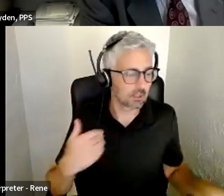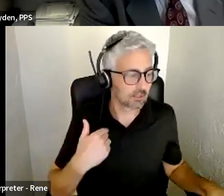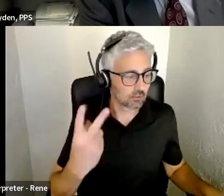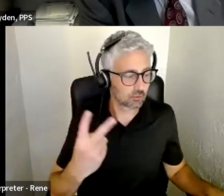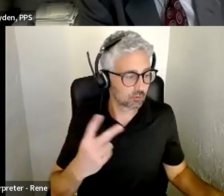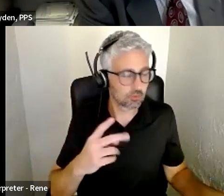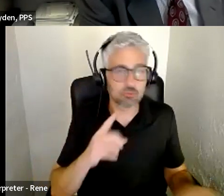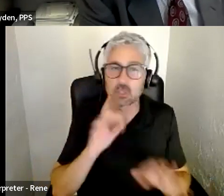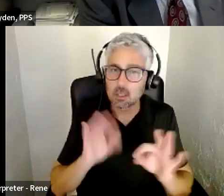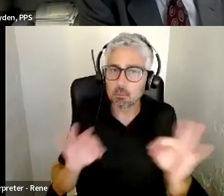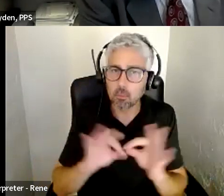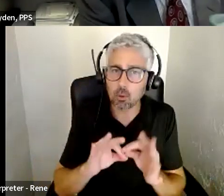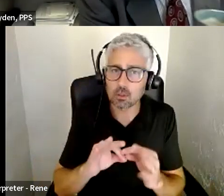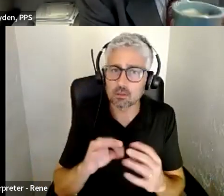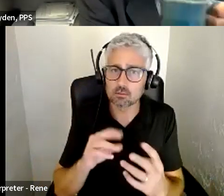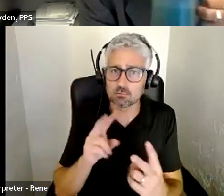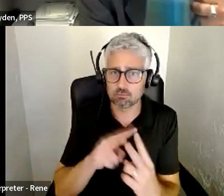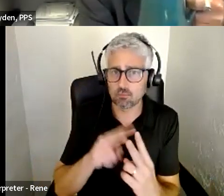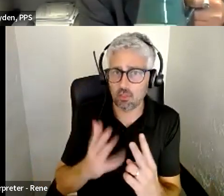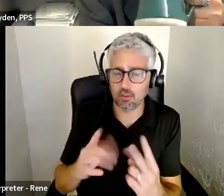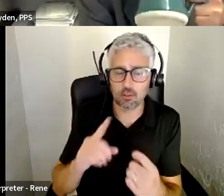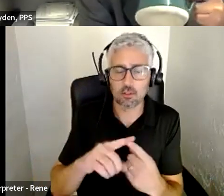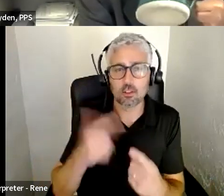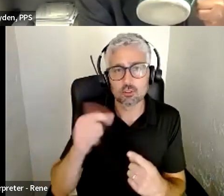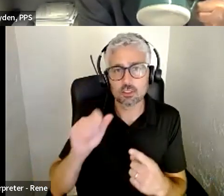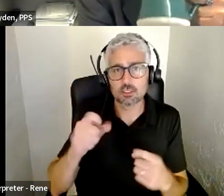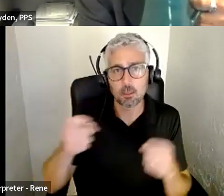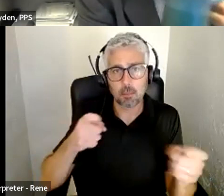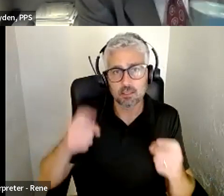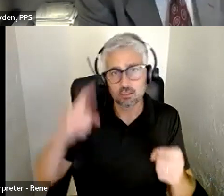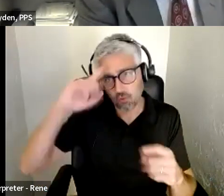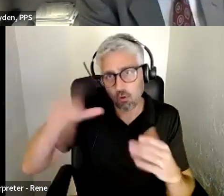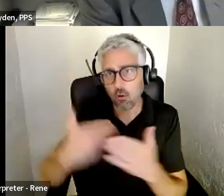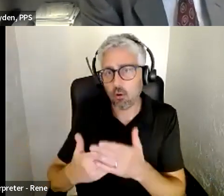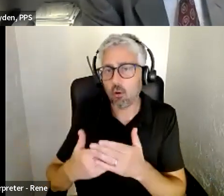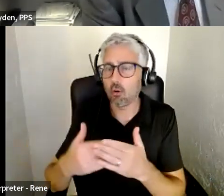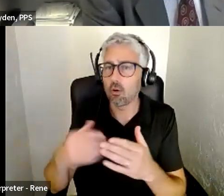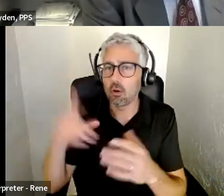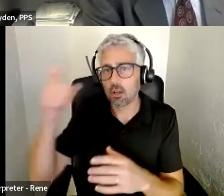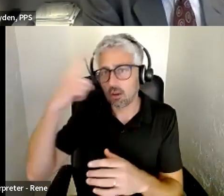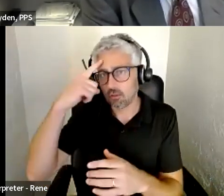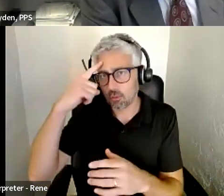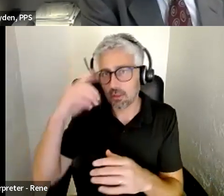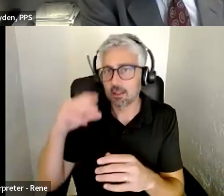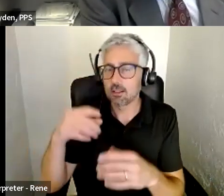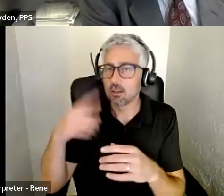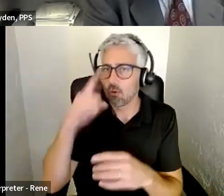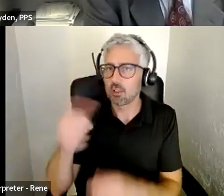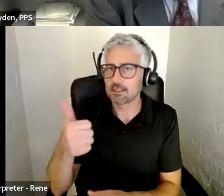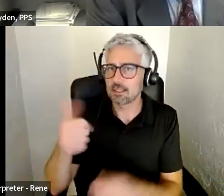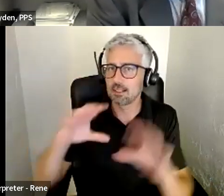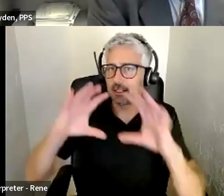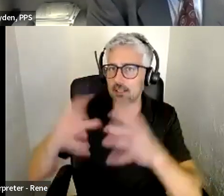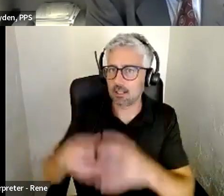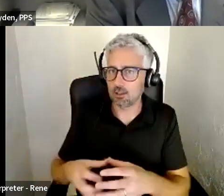points. Number one, GSA is doing the management for the whole government in the category, the 10 categories. And number